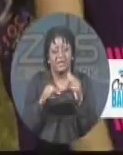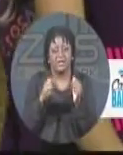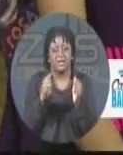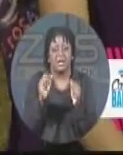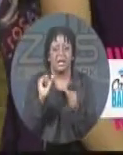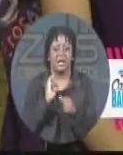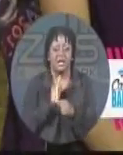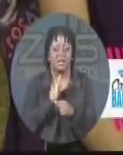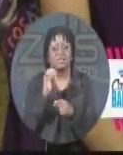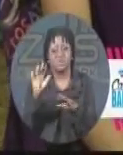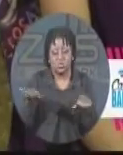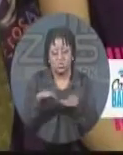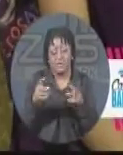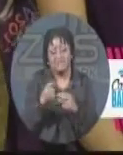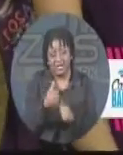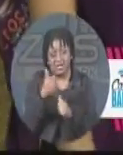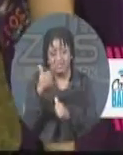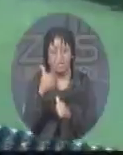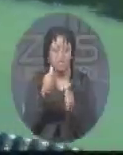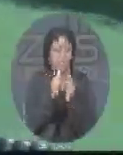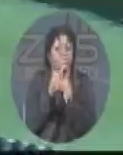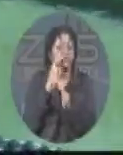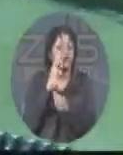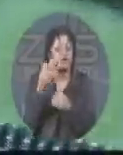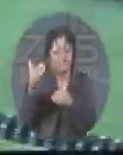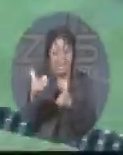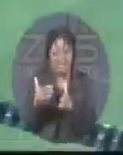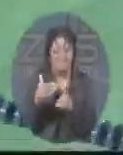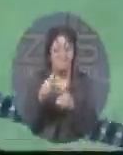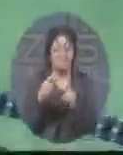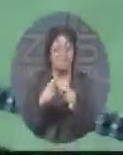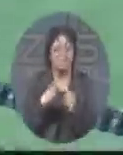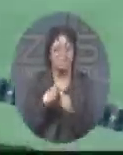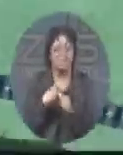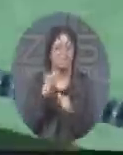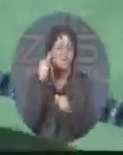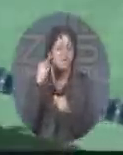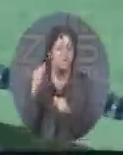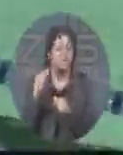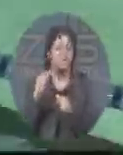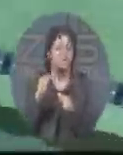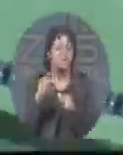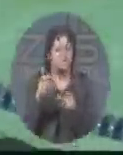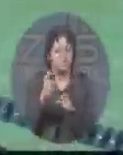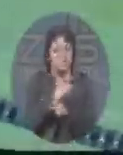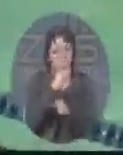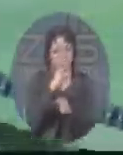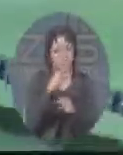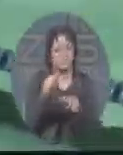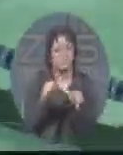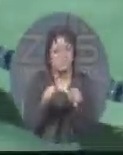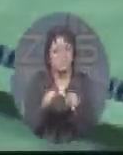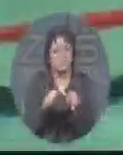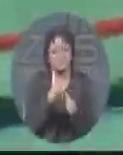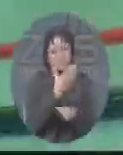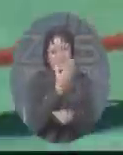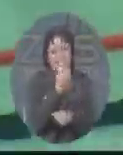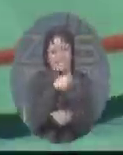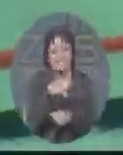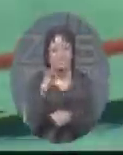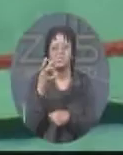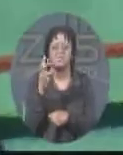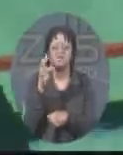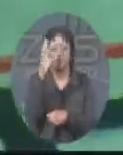always pushing me, and we always like to go head to head. The gold rush continuing in the 15 to 17 boys division. After moving up an